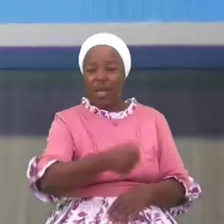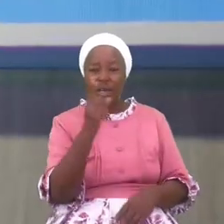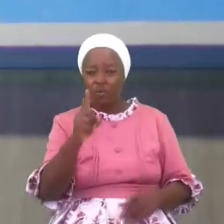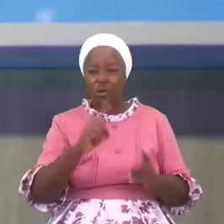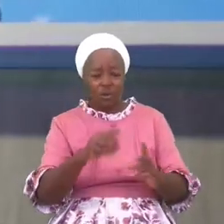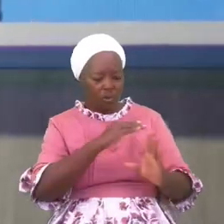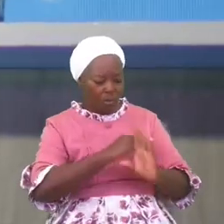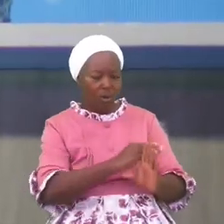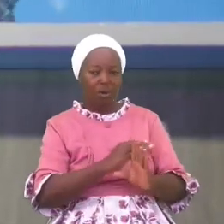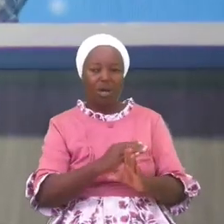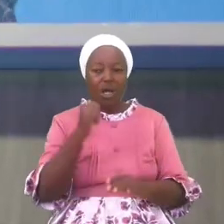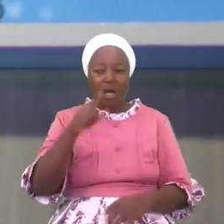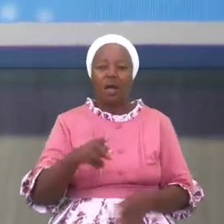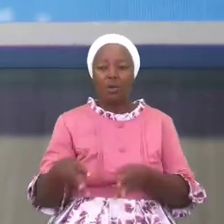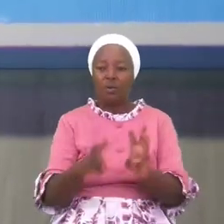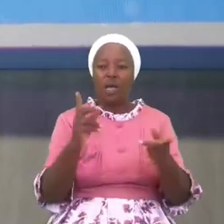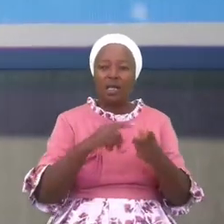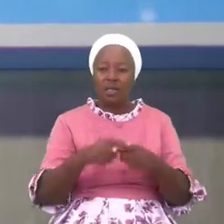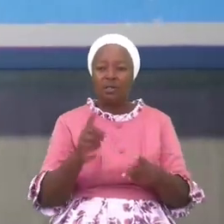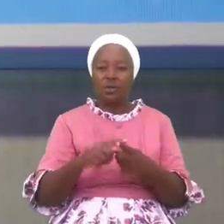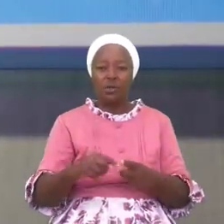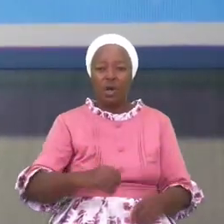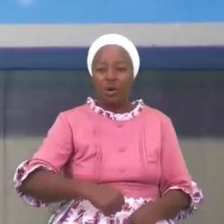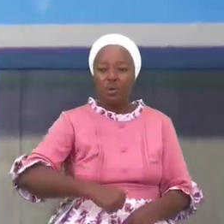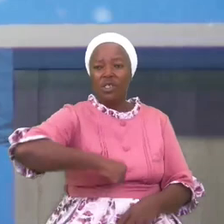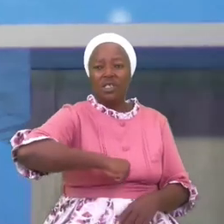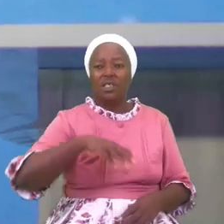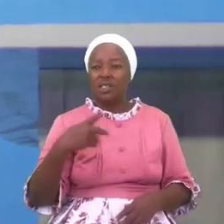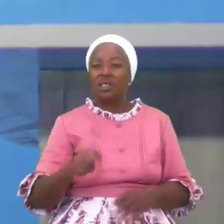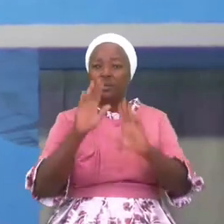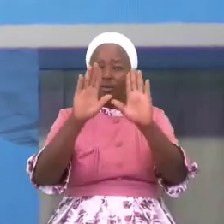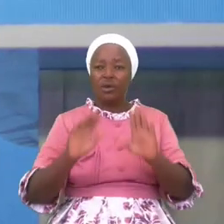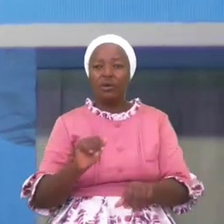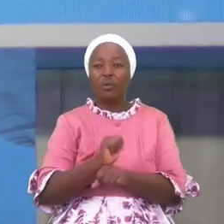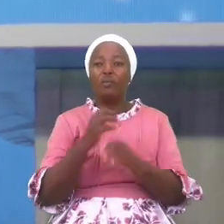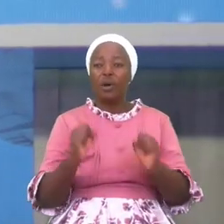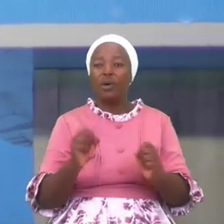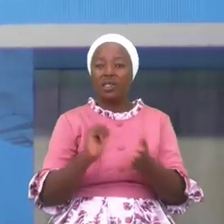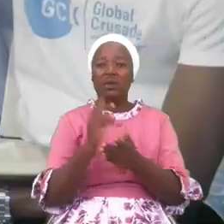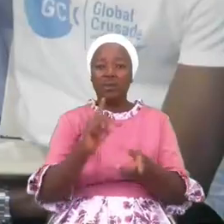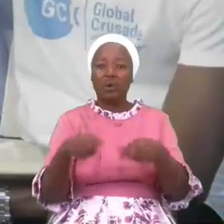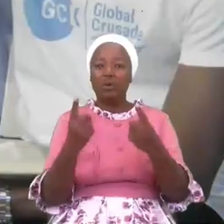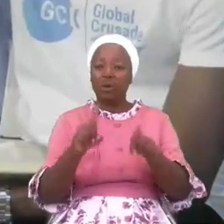miracle power that was coming to her. You will not allow anybody to block your way.